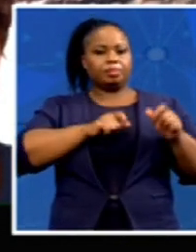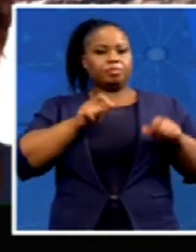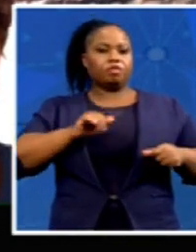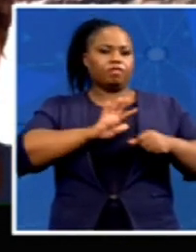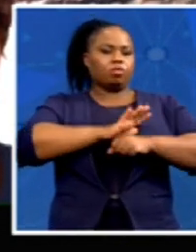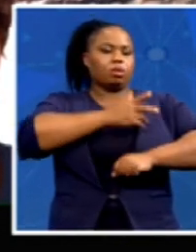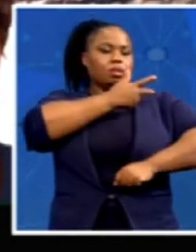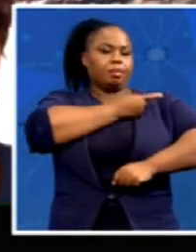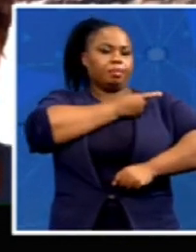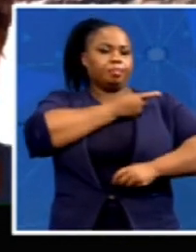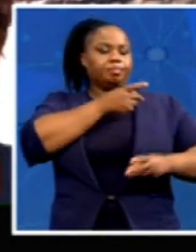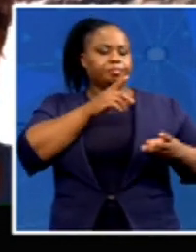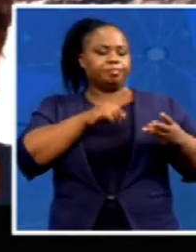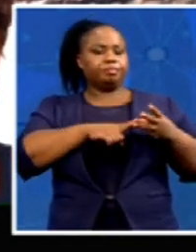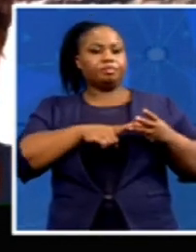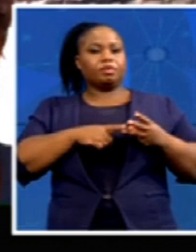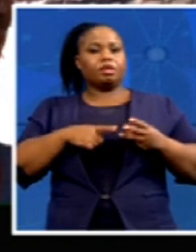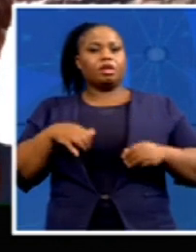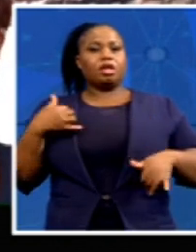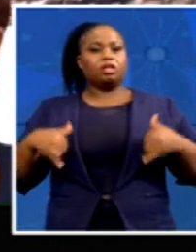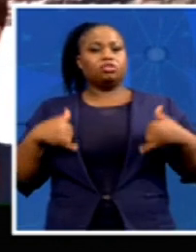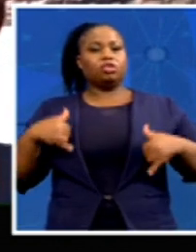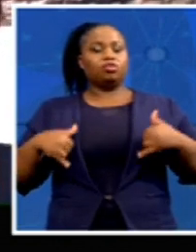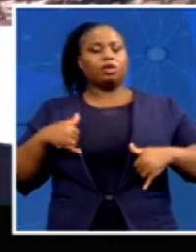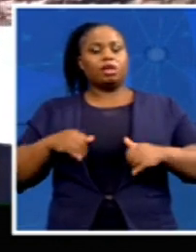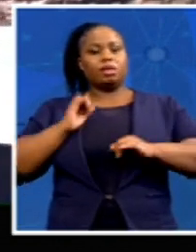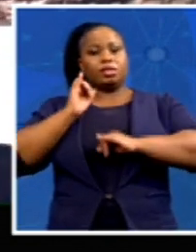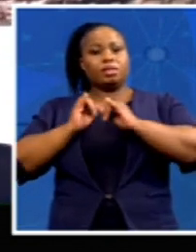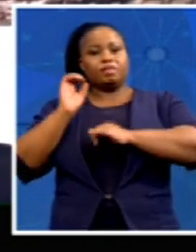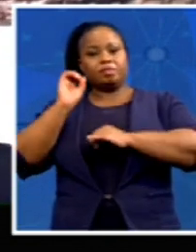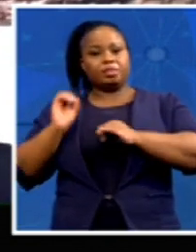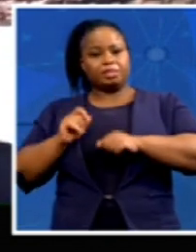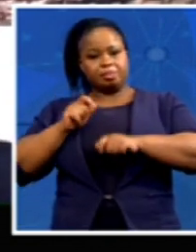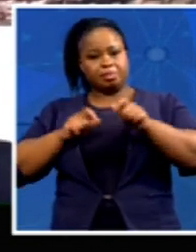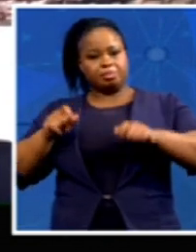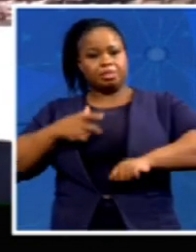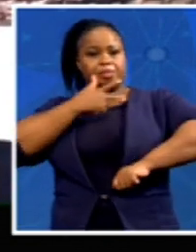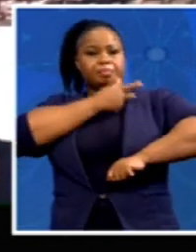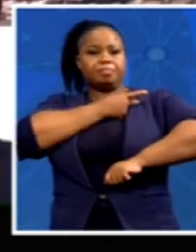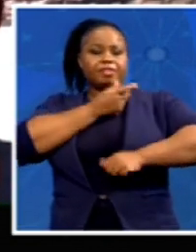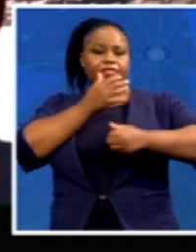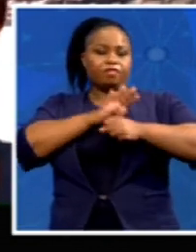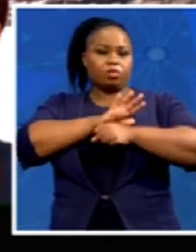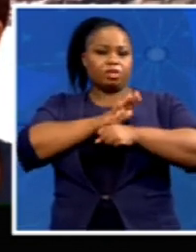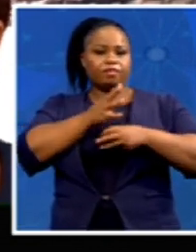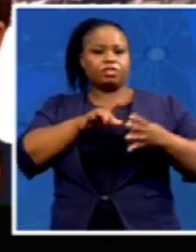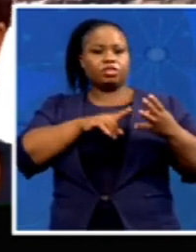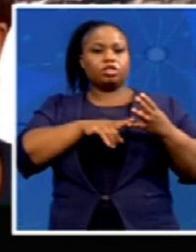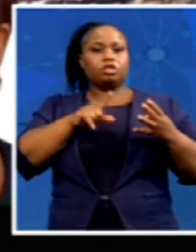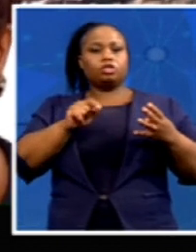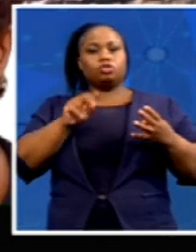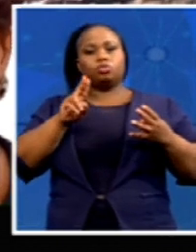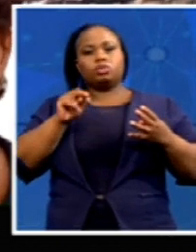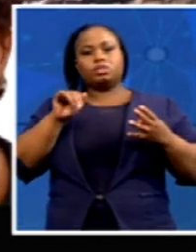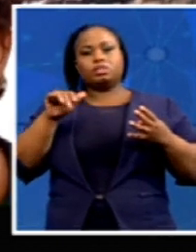Algeria, about 11% of the population fully. And Tunisia, 33% of its population has been